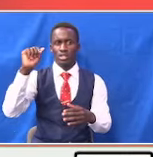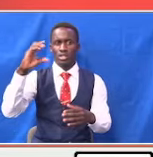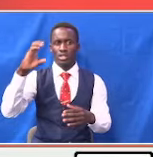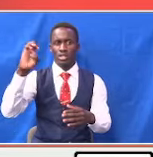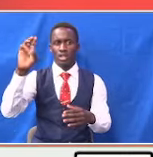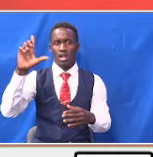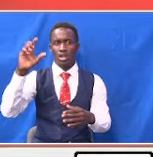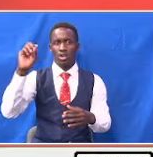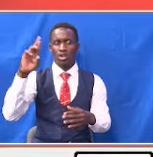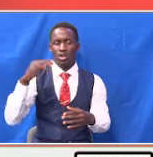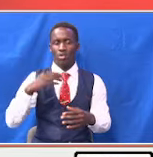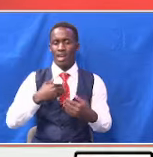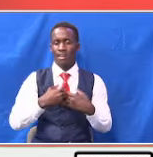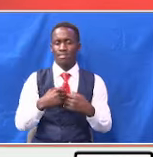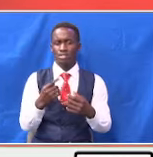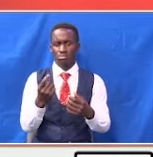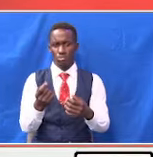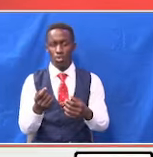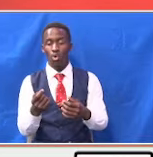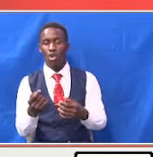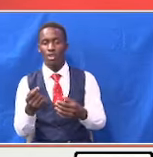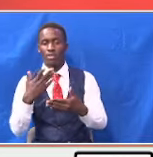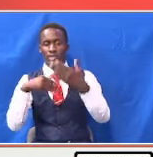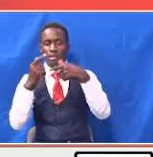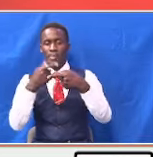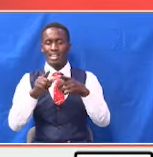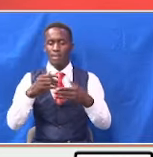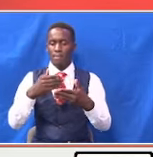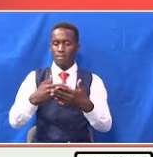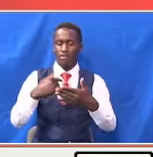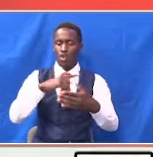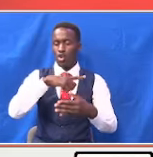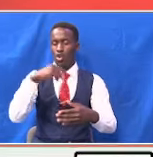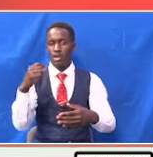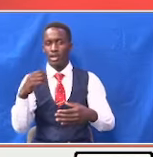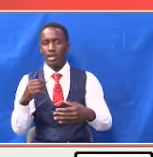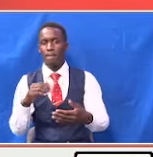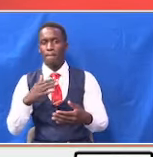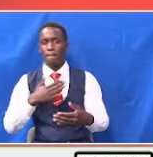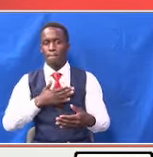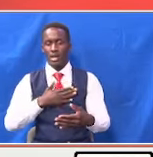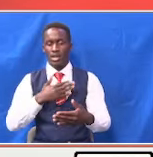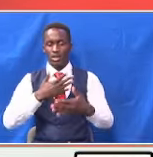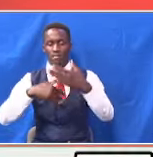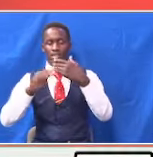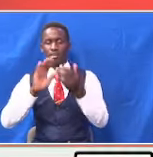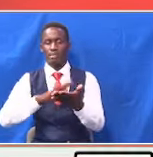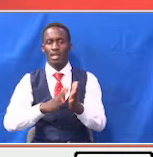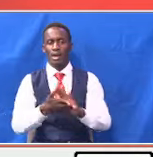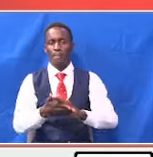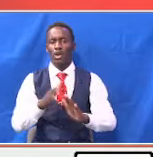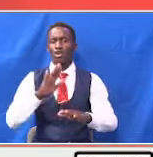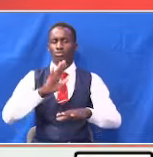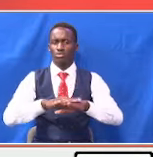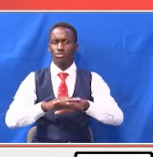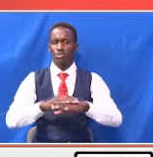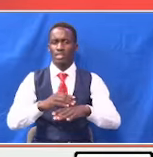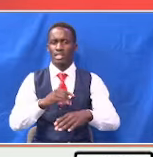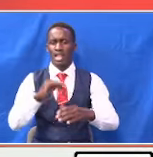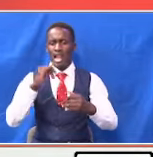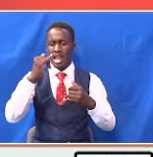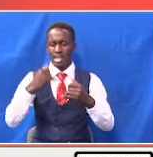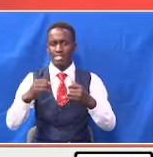a very vibrant university. And by the time, let me tell you, that my last 5 years, we challenged the student that